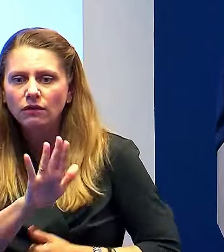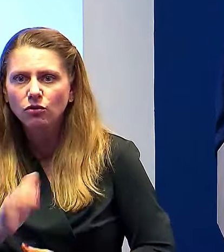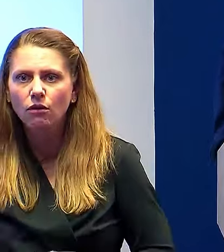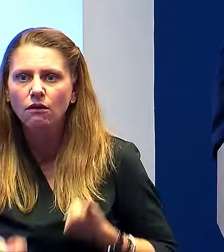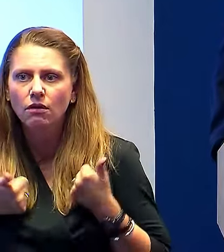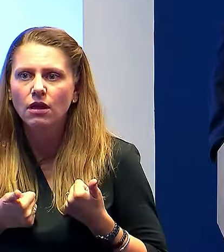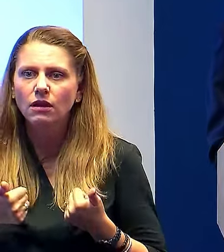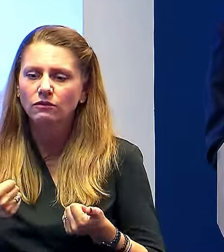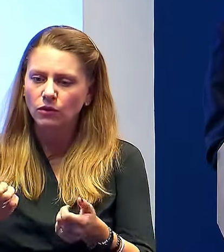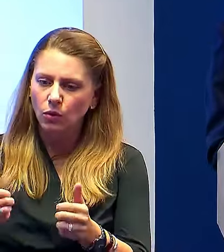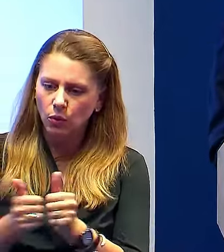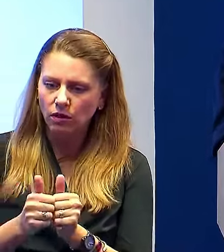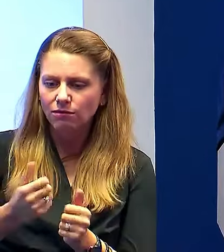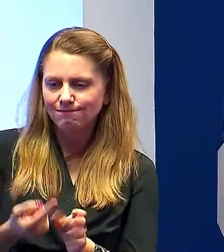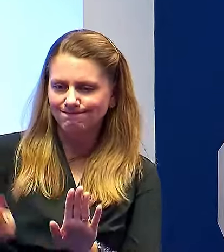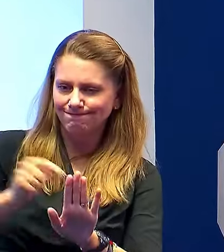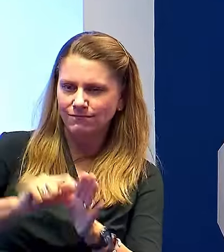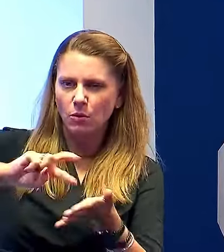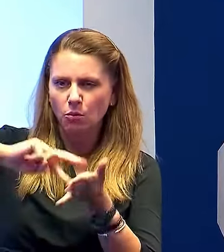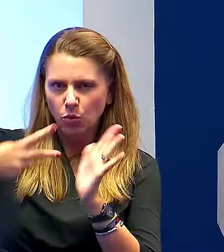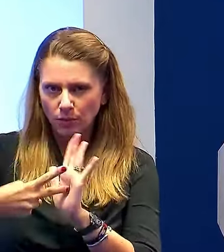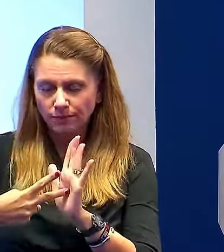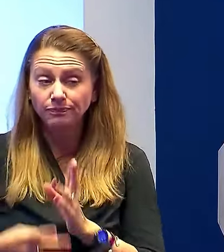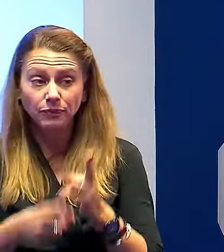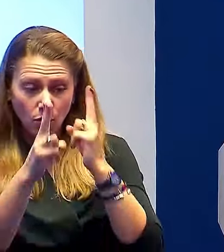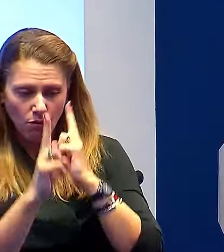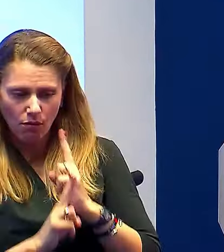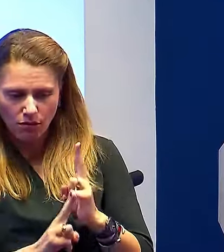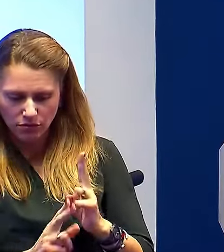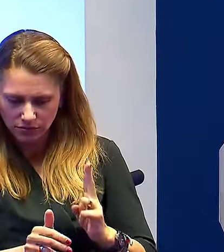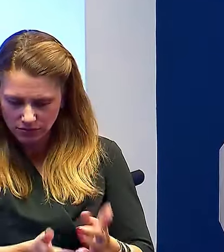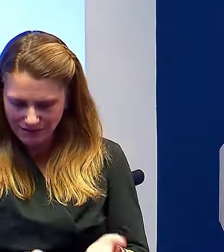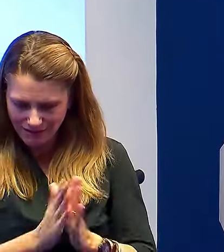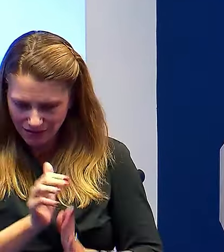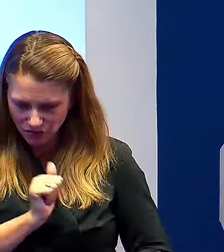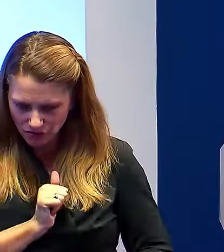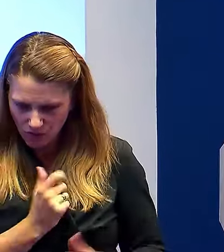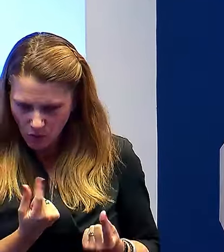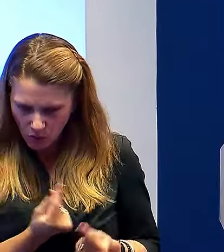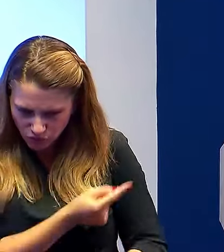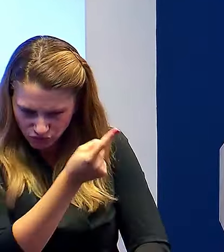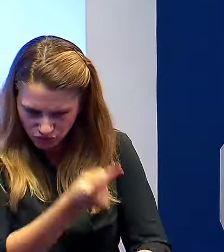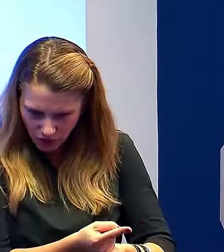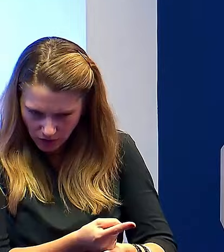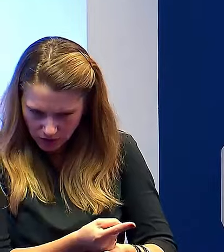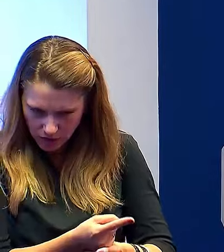Honor. Always ask yourself what is right. Define what matters to you